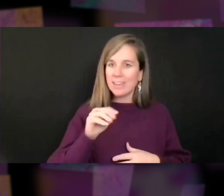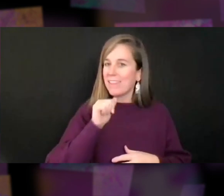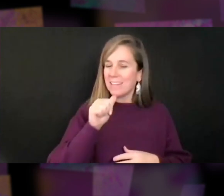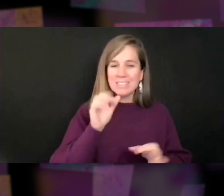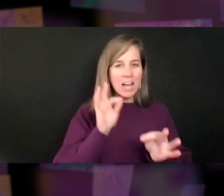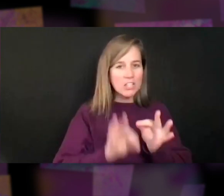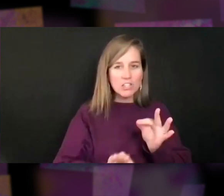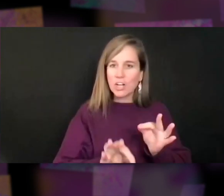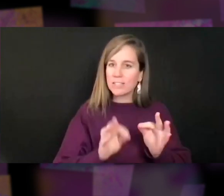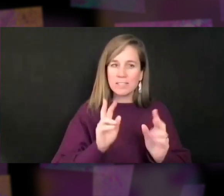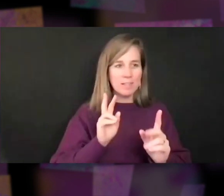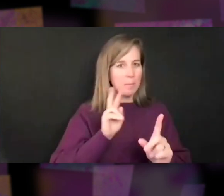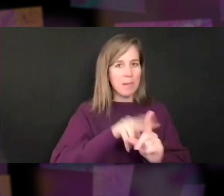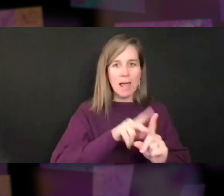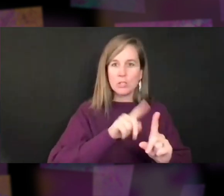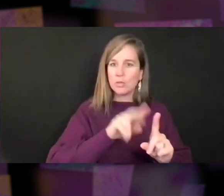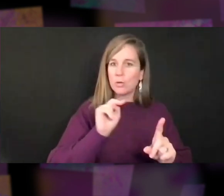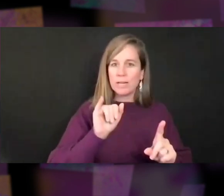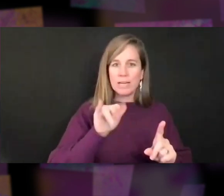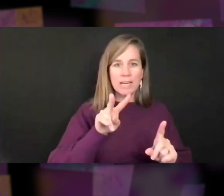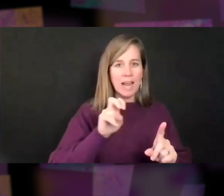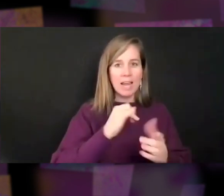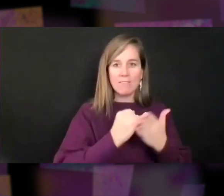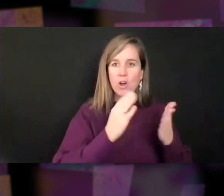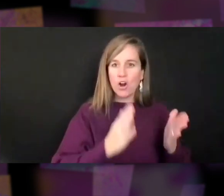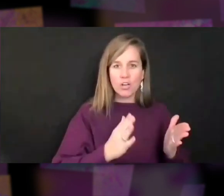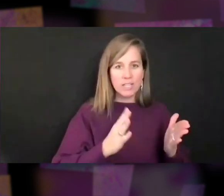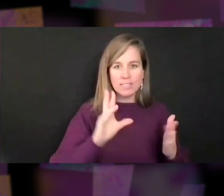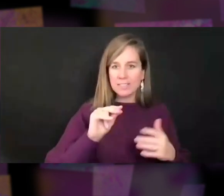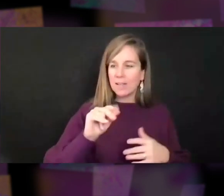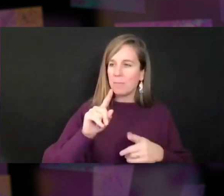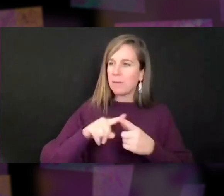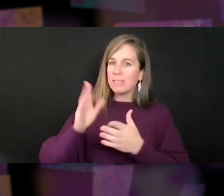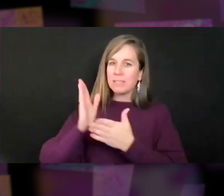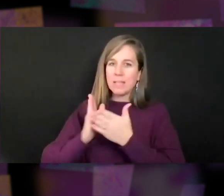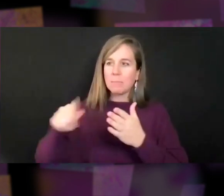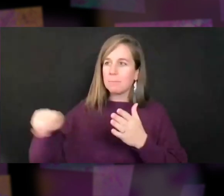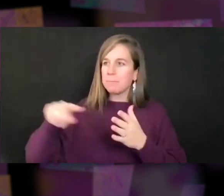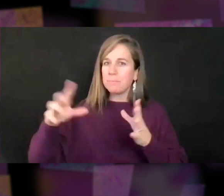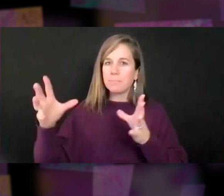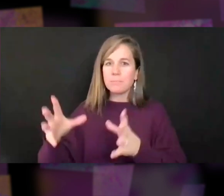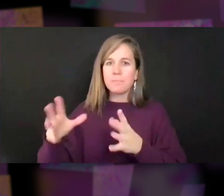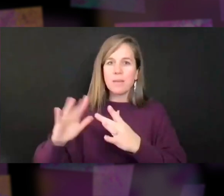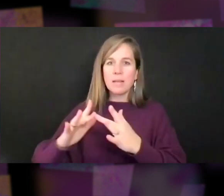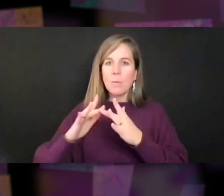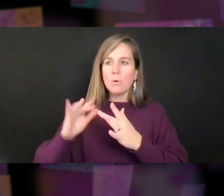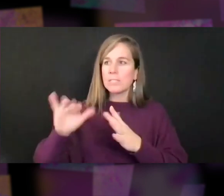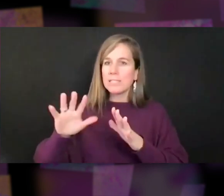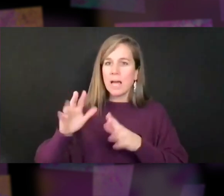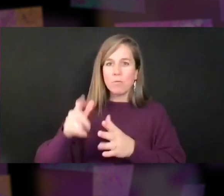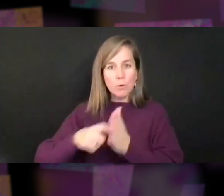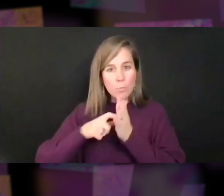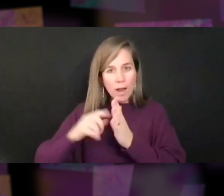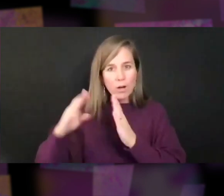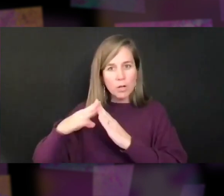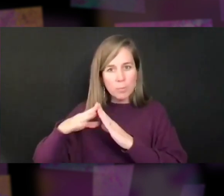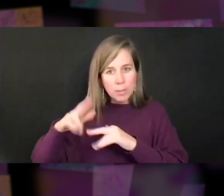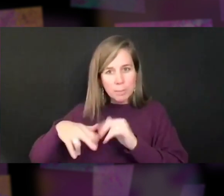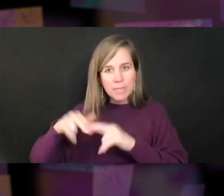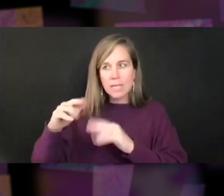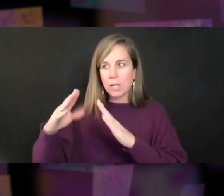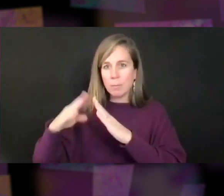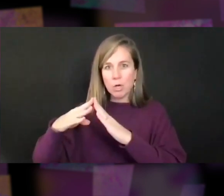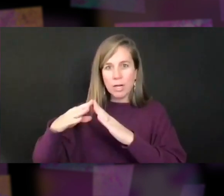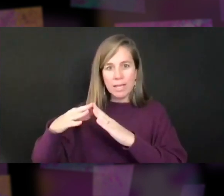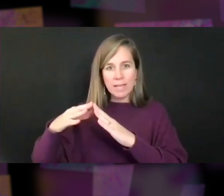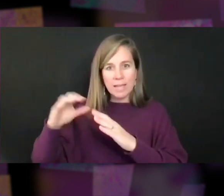artists, but anyone who's moving in circles that require community building, community input, and are working